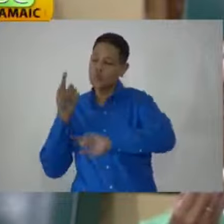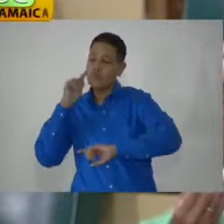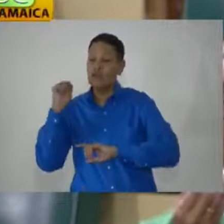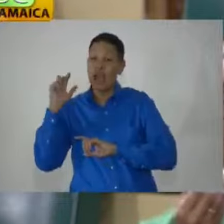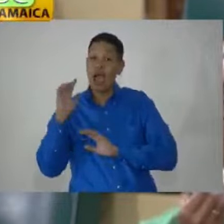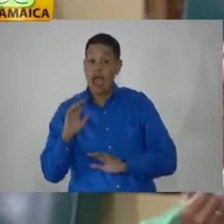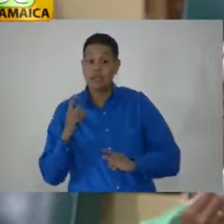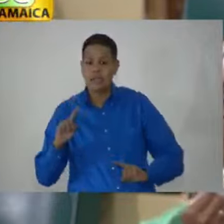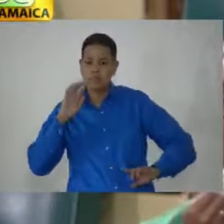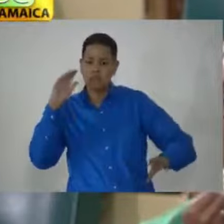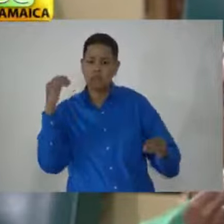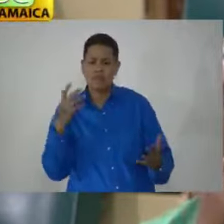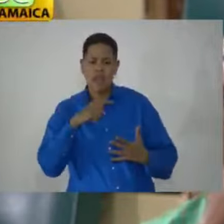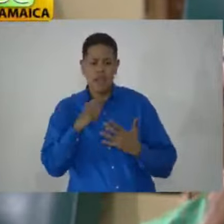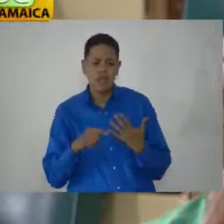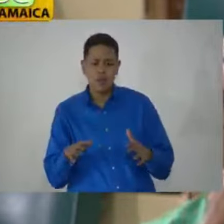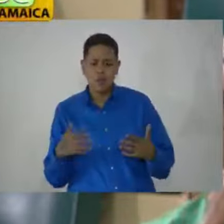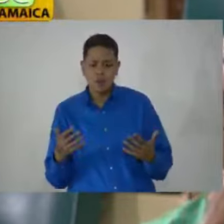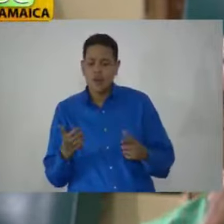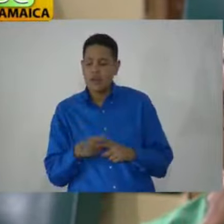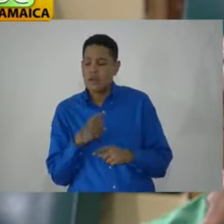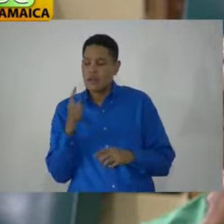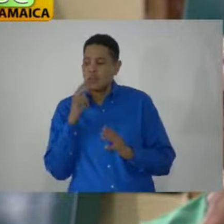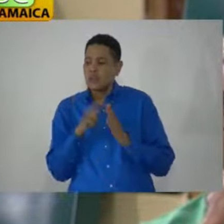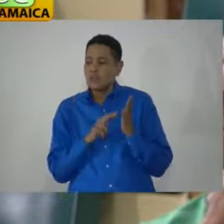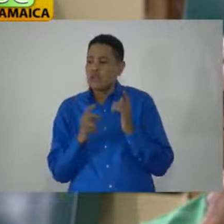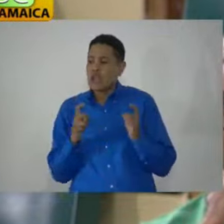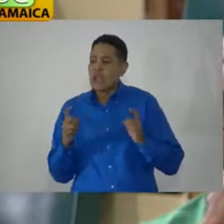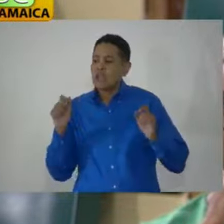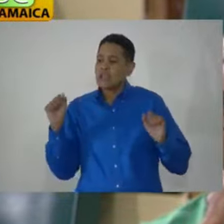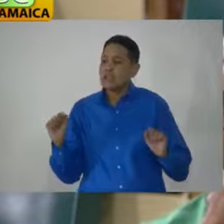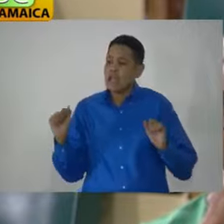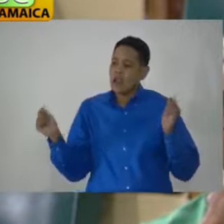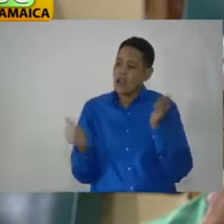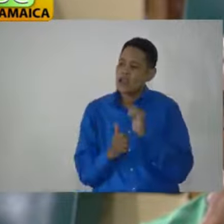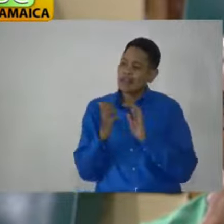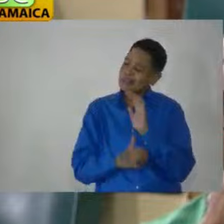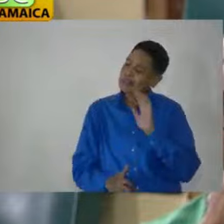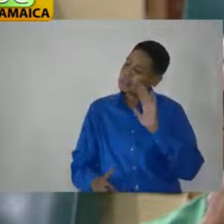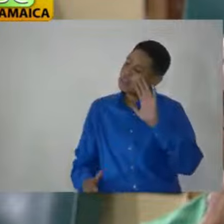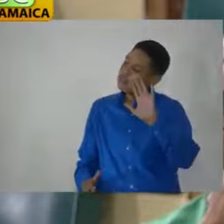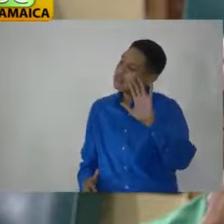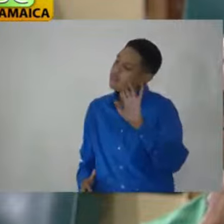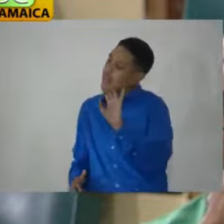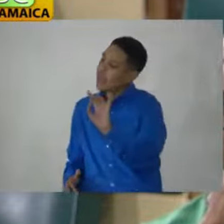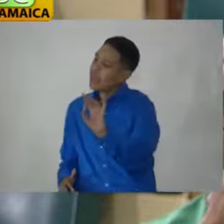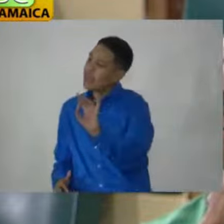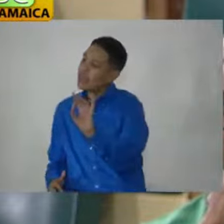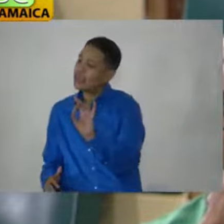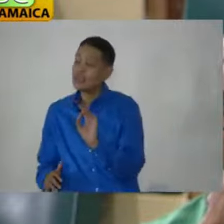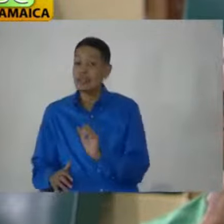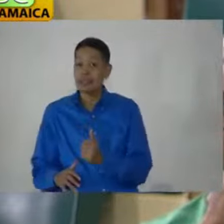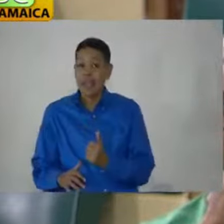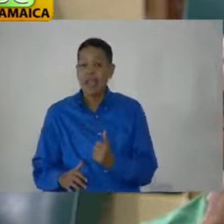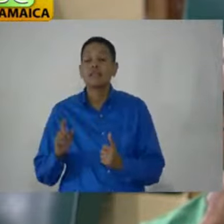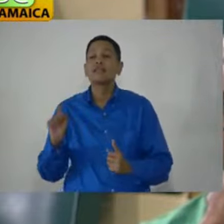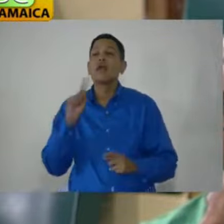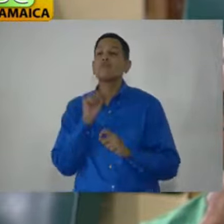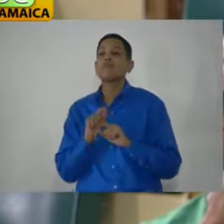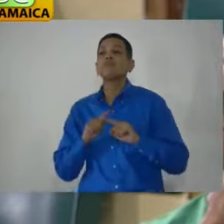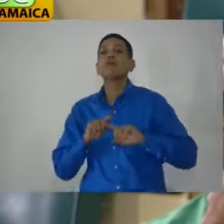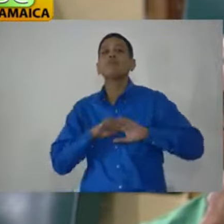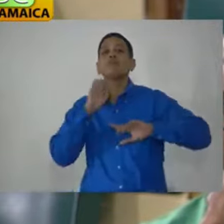Act provides that regulations made under Section 58(10) shall be